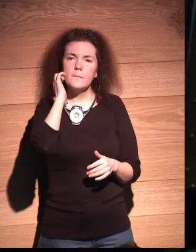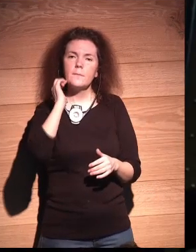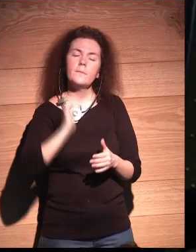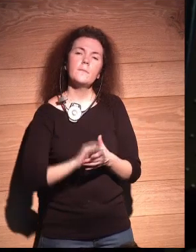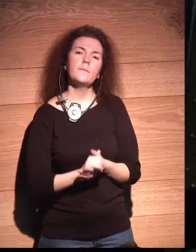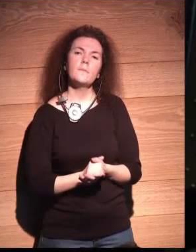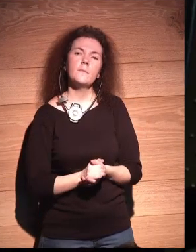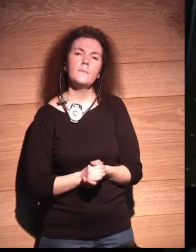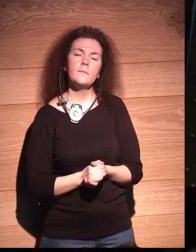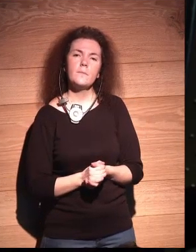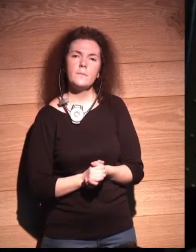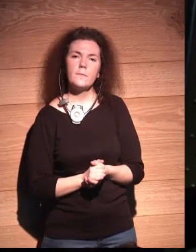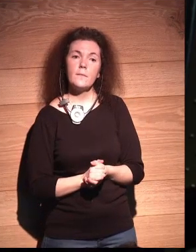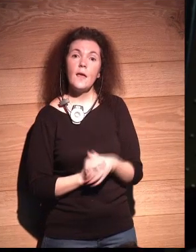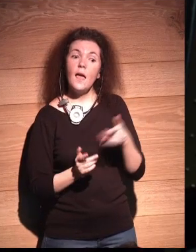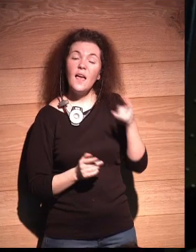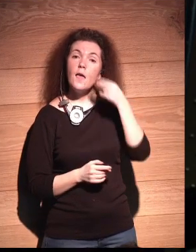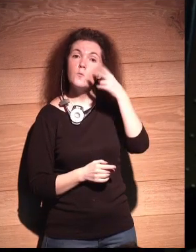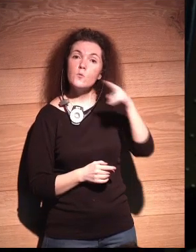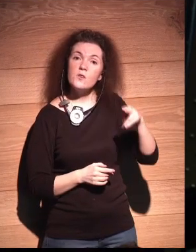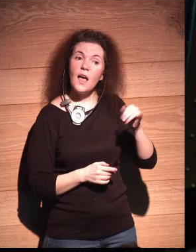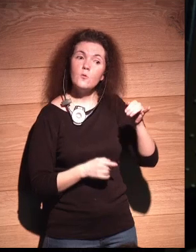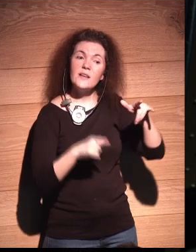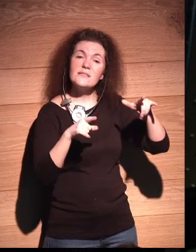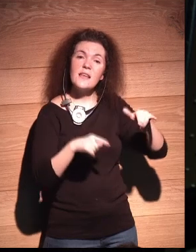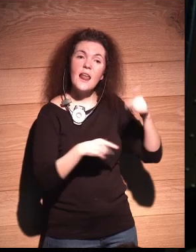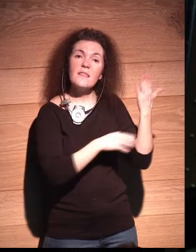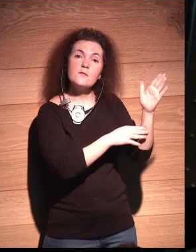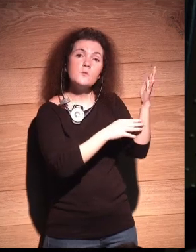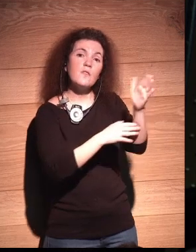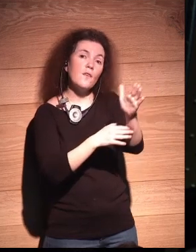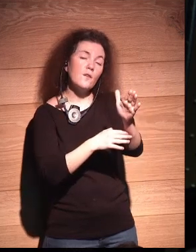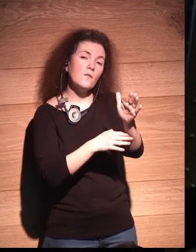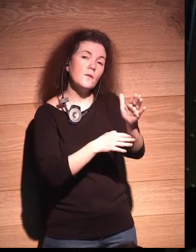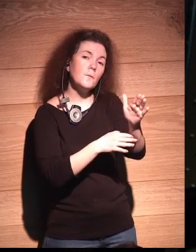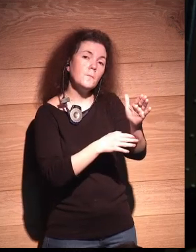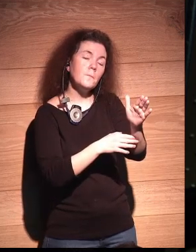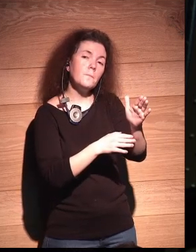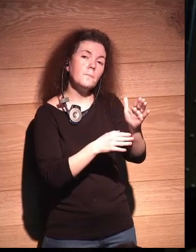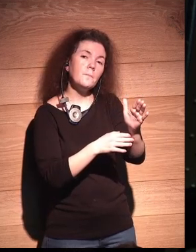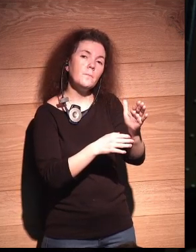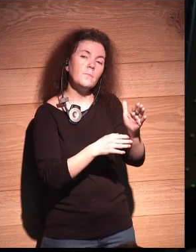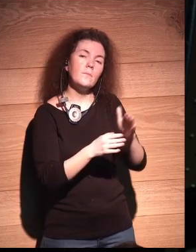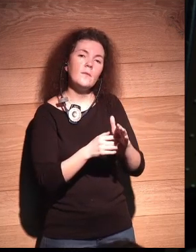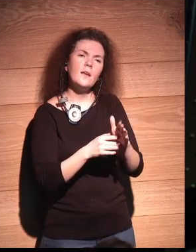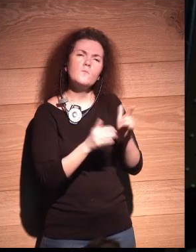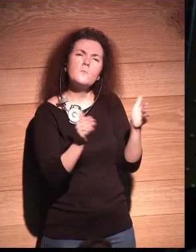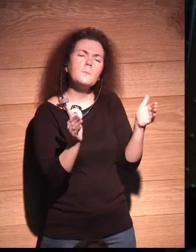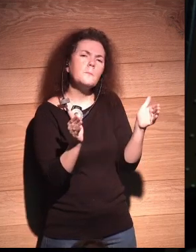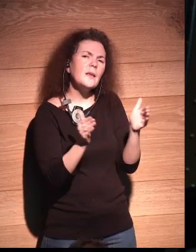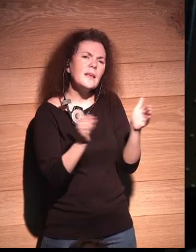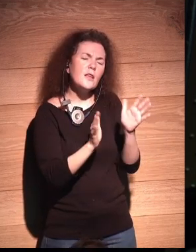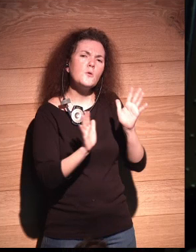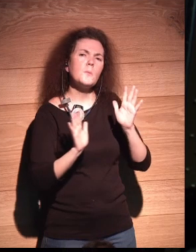reverberant. It's connected to a church, so it's this 13th century church, which was originally a